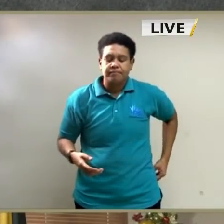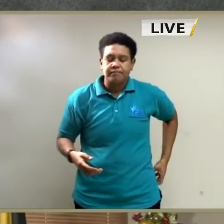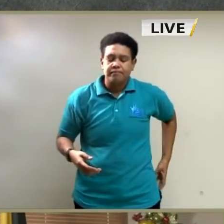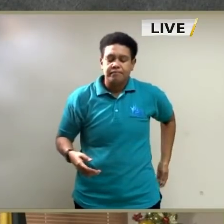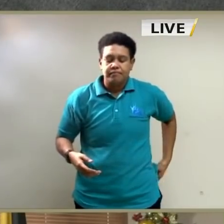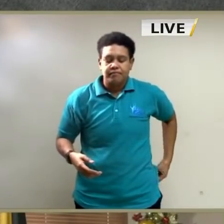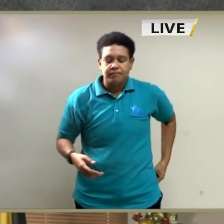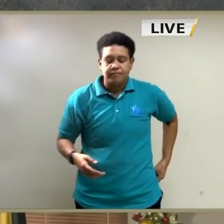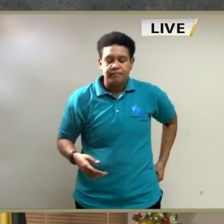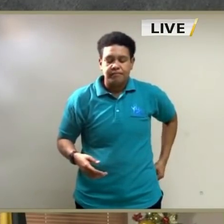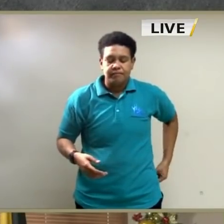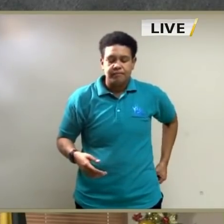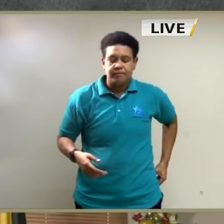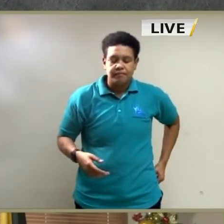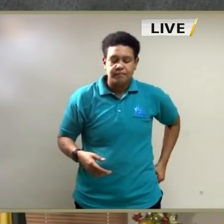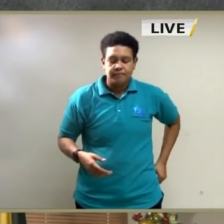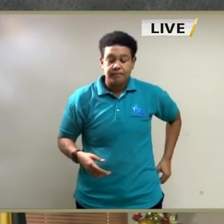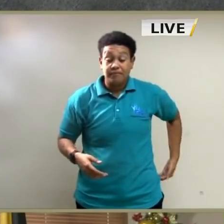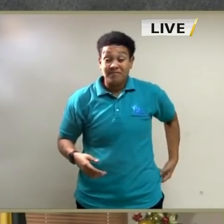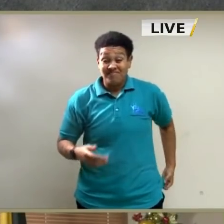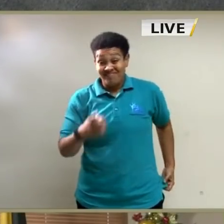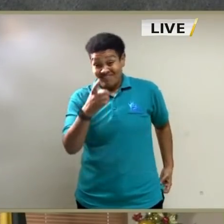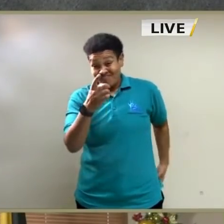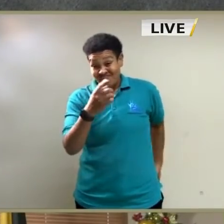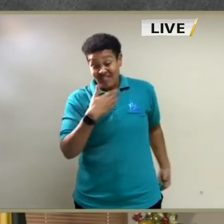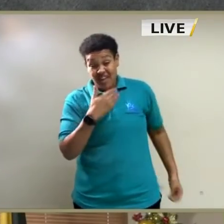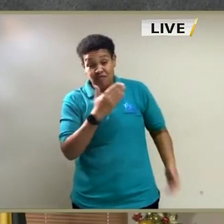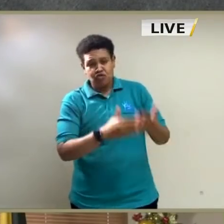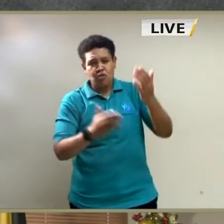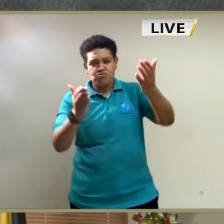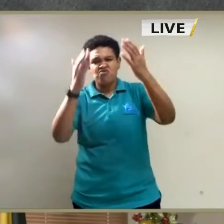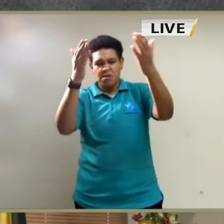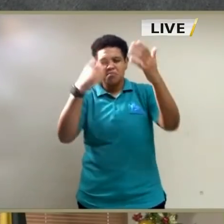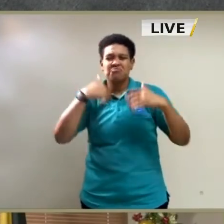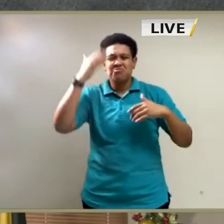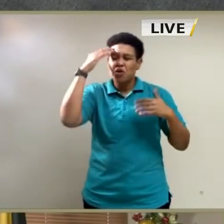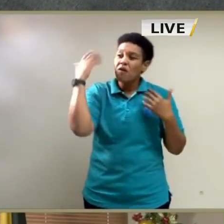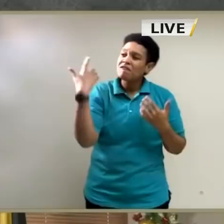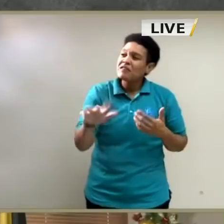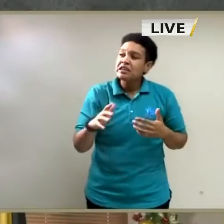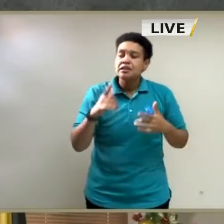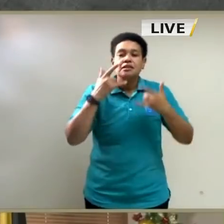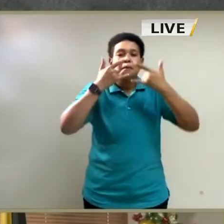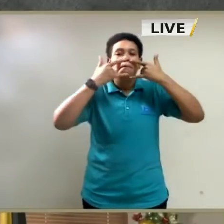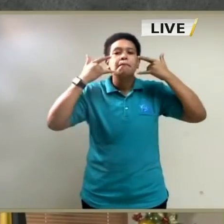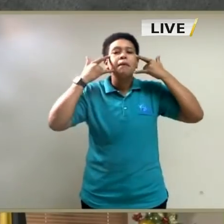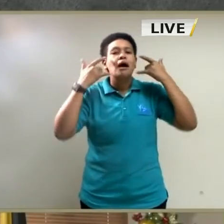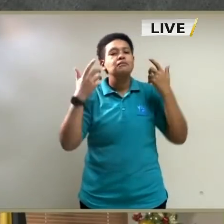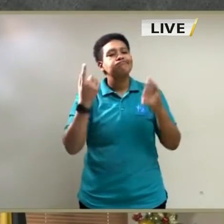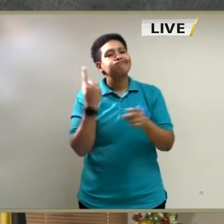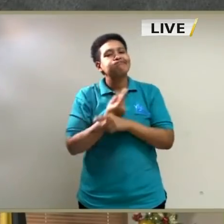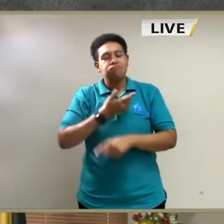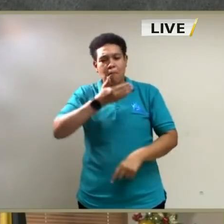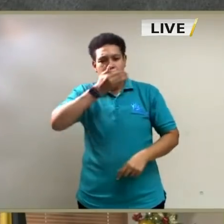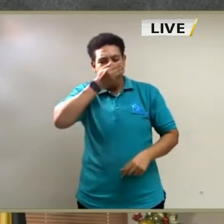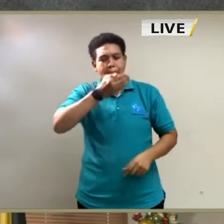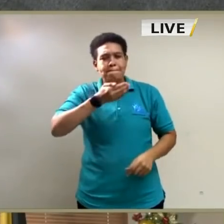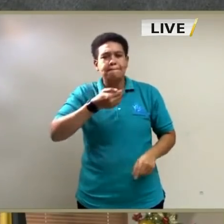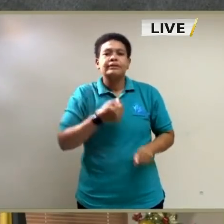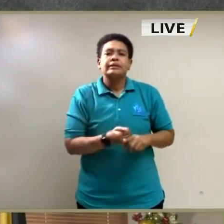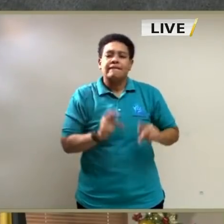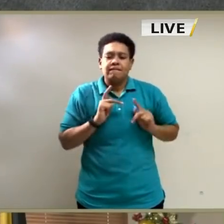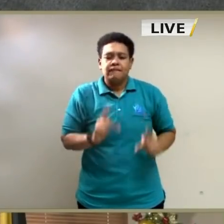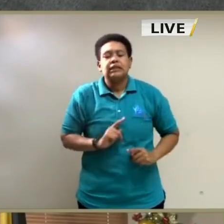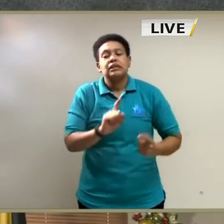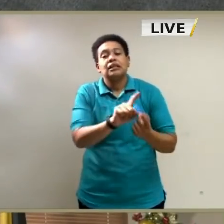had some recommendations, many of which we know already. The use of well-fitting masks, physical distancing,